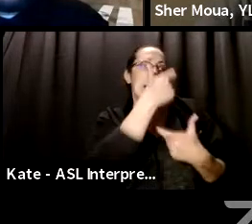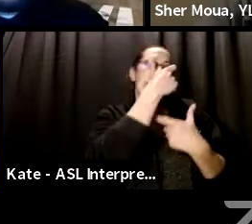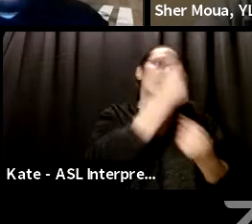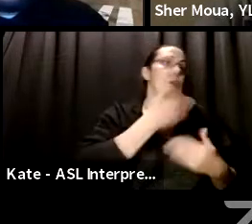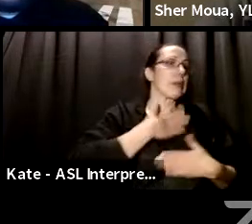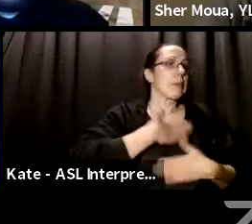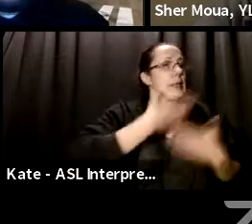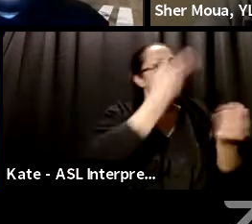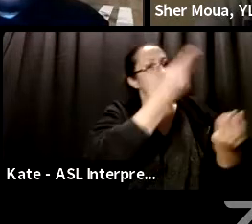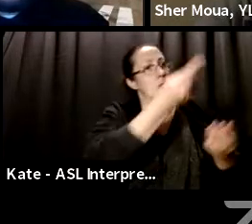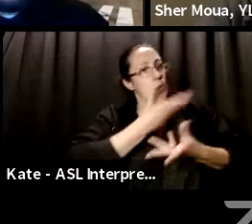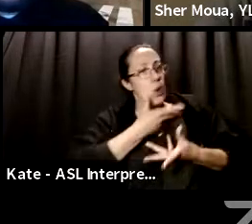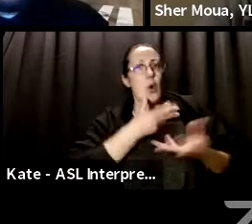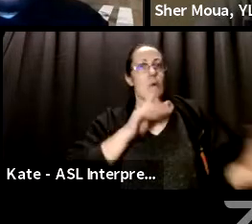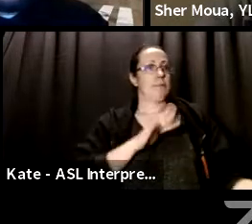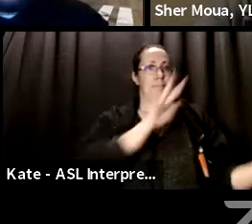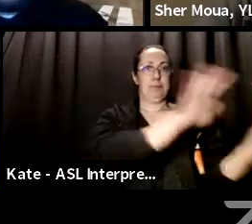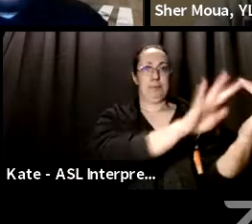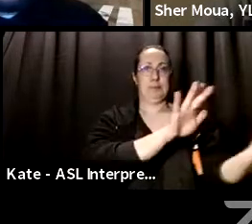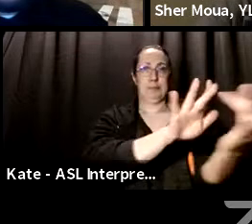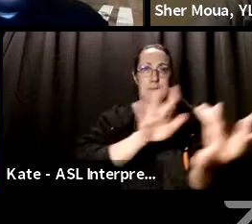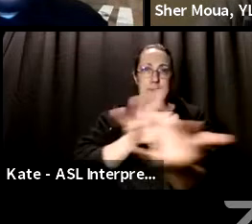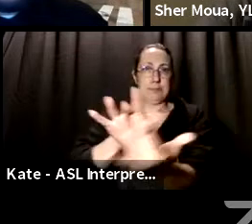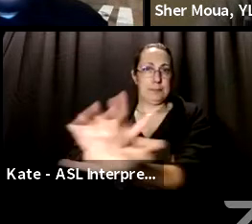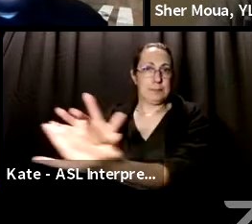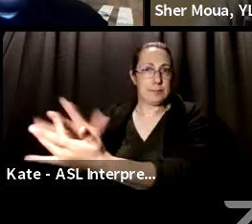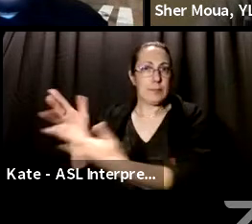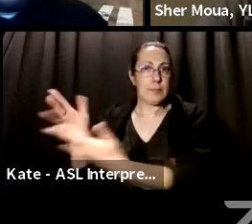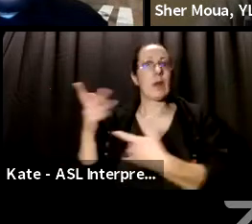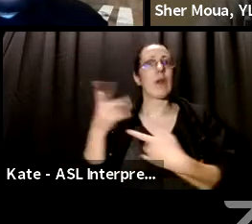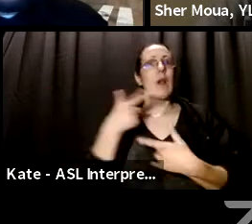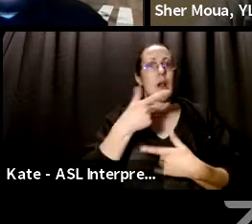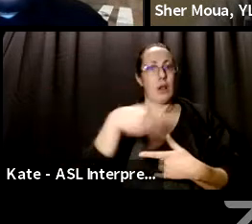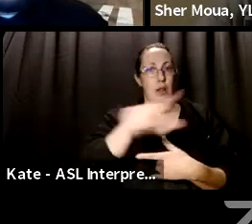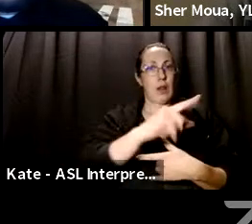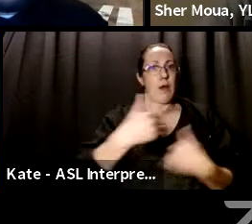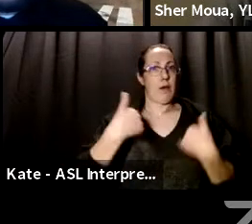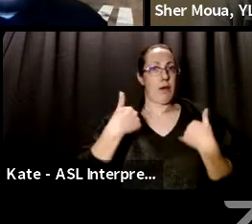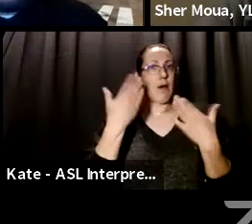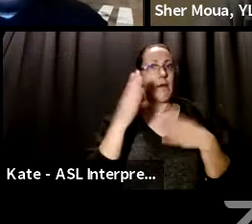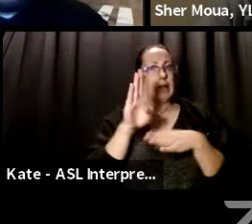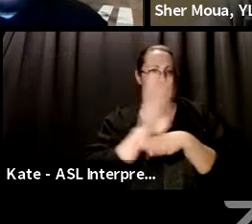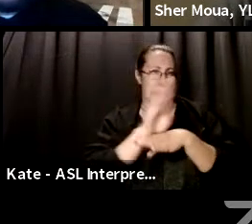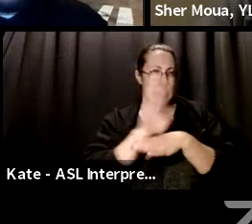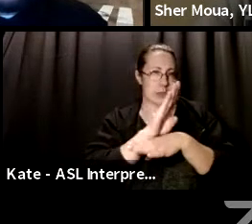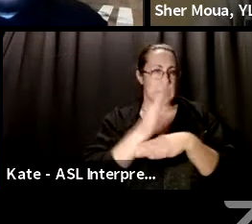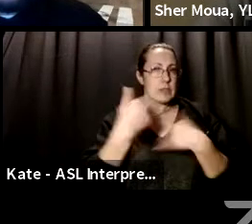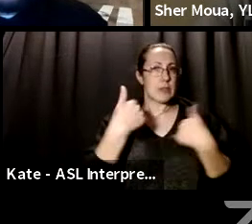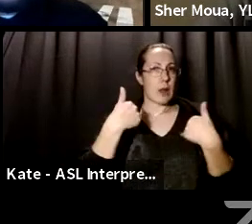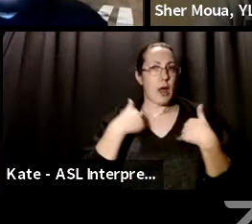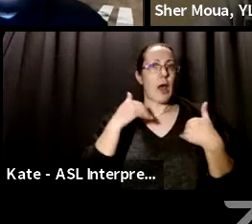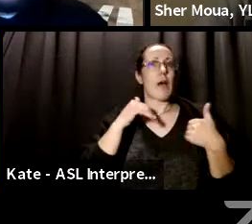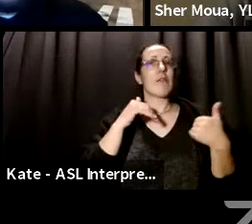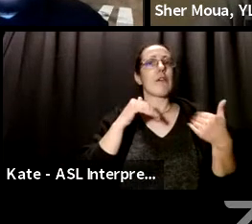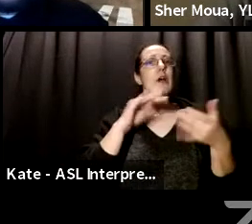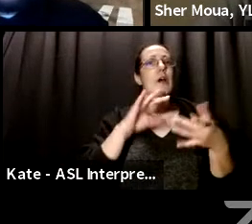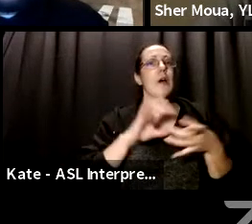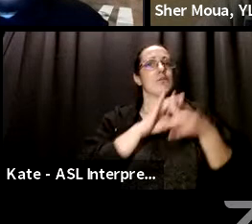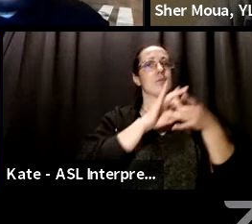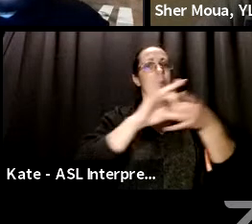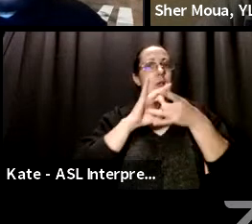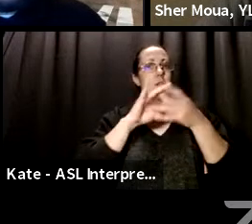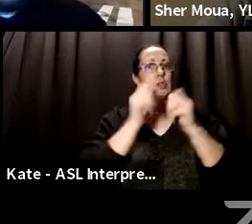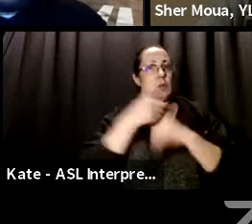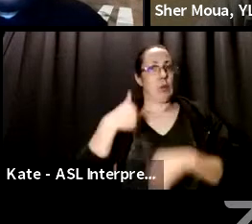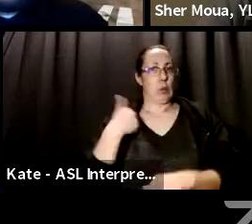out to other organizers, again, that like have ties to youth that we've like that we never work with or speak to. That was like our initial like kind